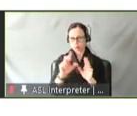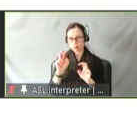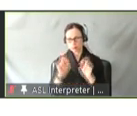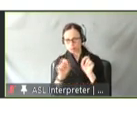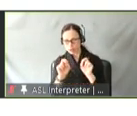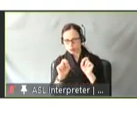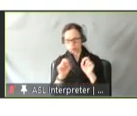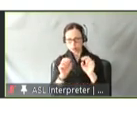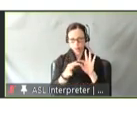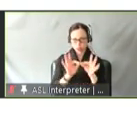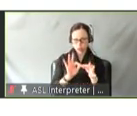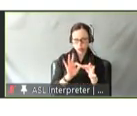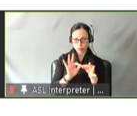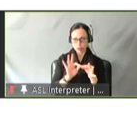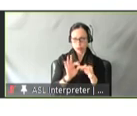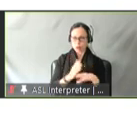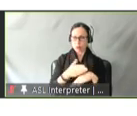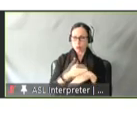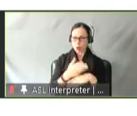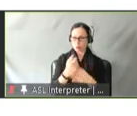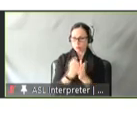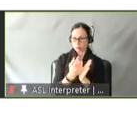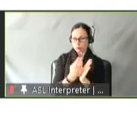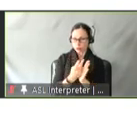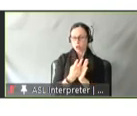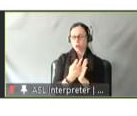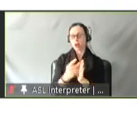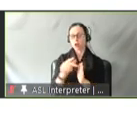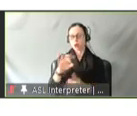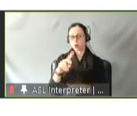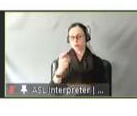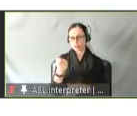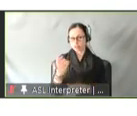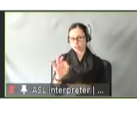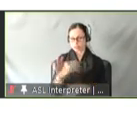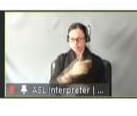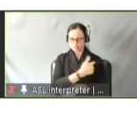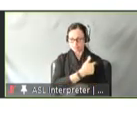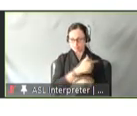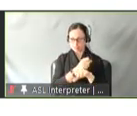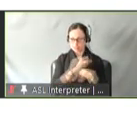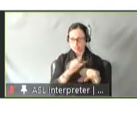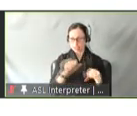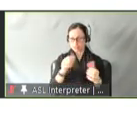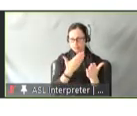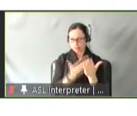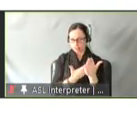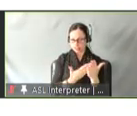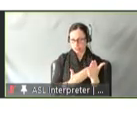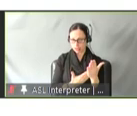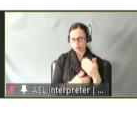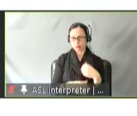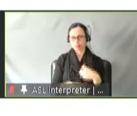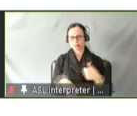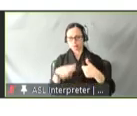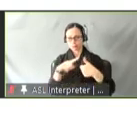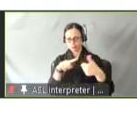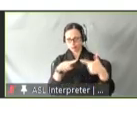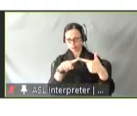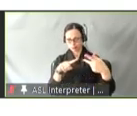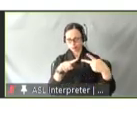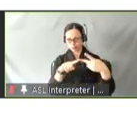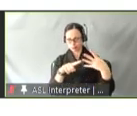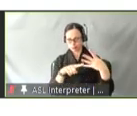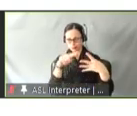interpret post-authorization and approval COVID-19 vaccine safety data, and to serve as a central hub for technical subject